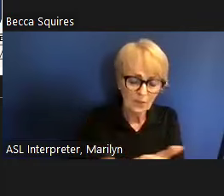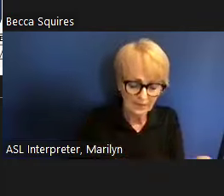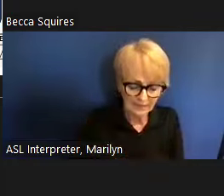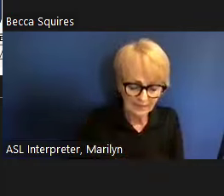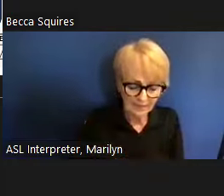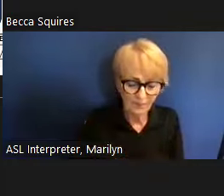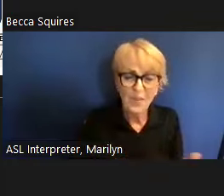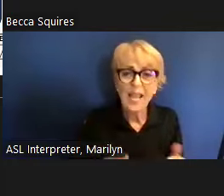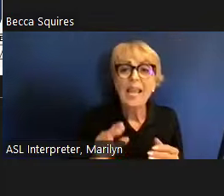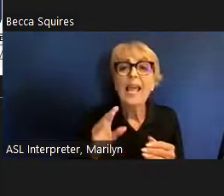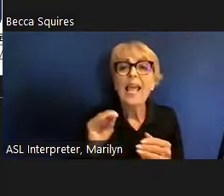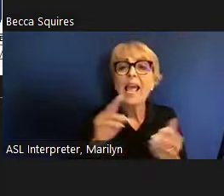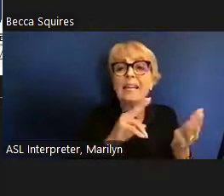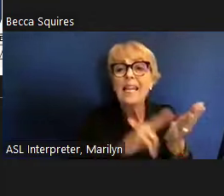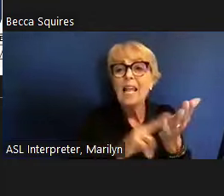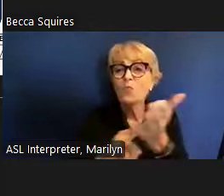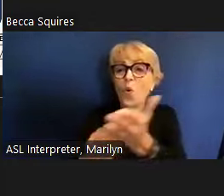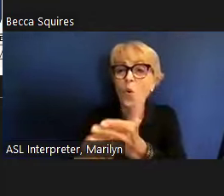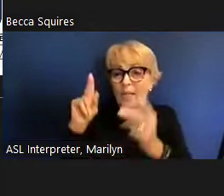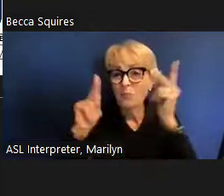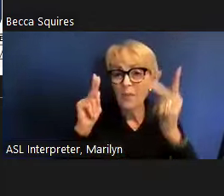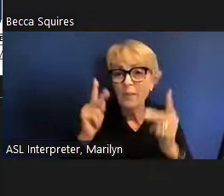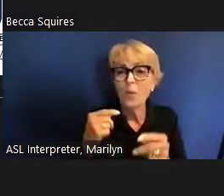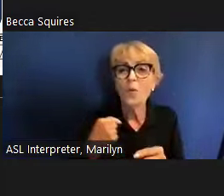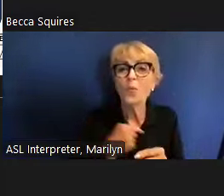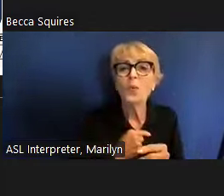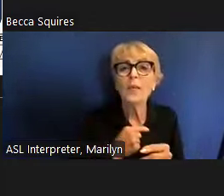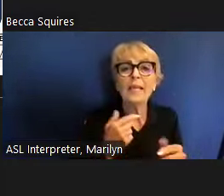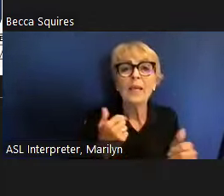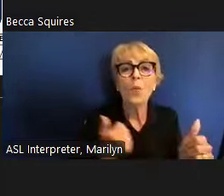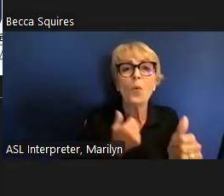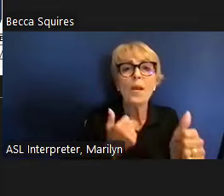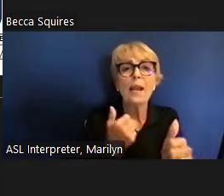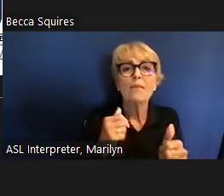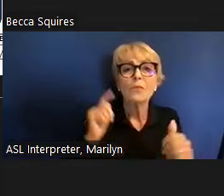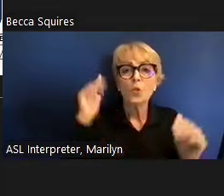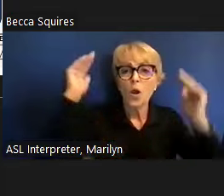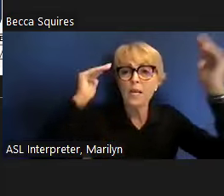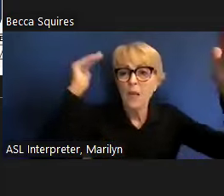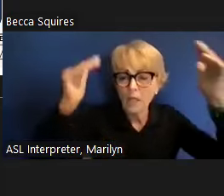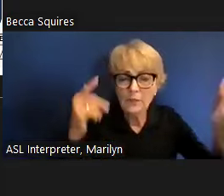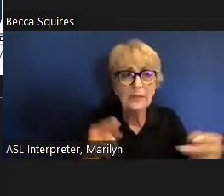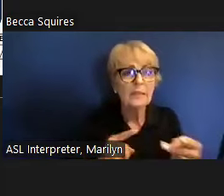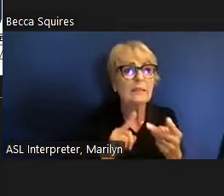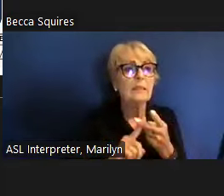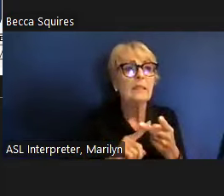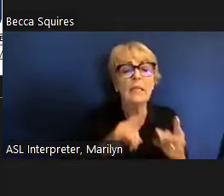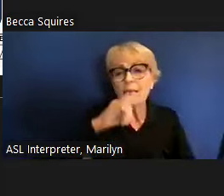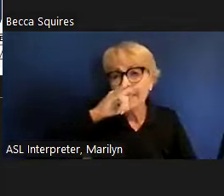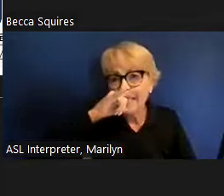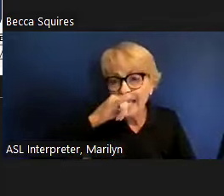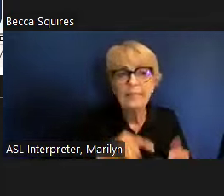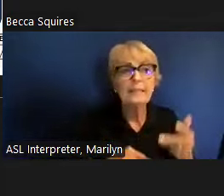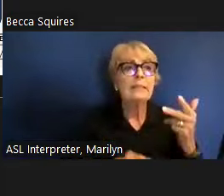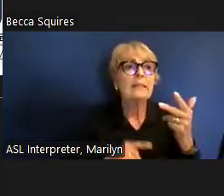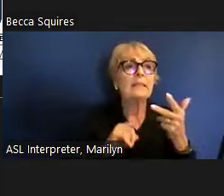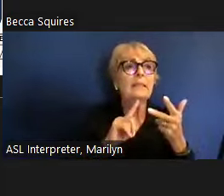our enrolling people, we went after adults, we went after kids, we went